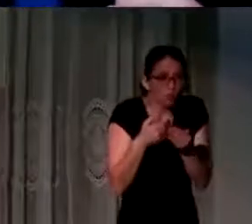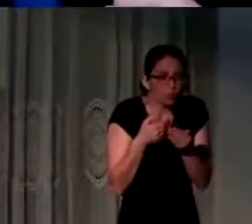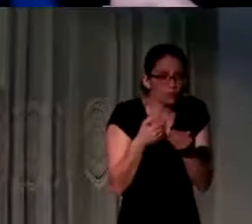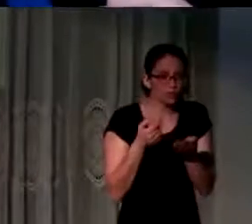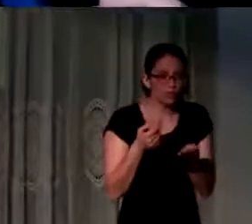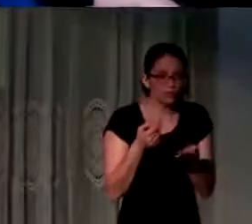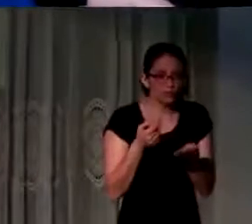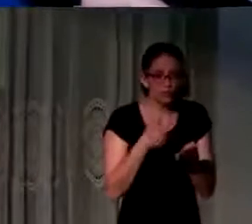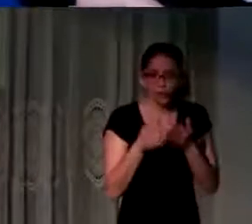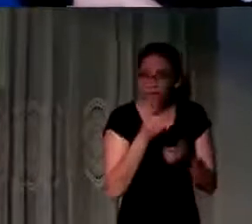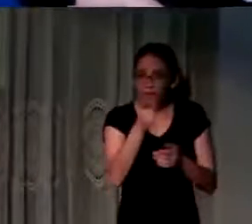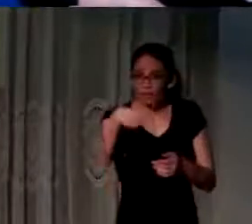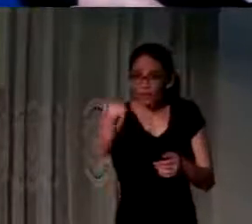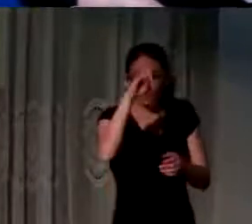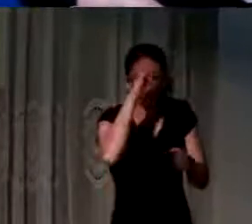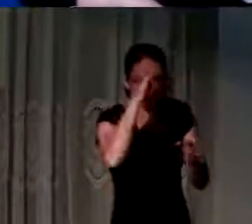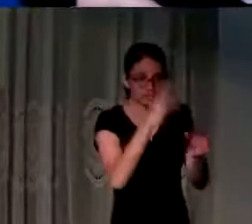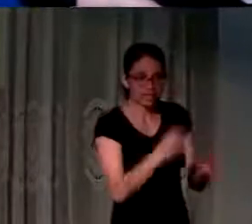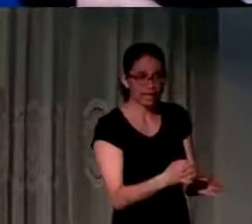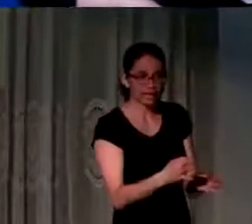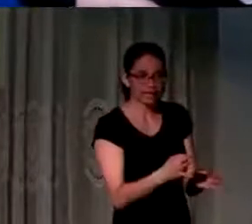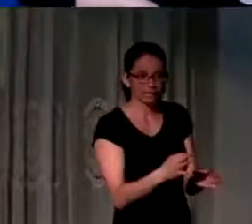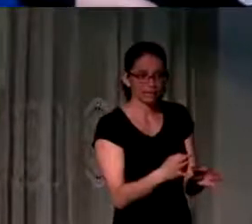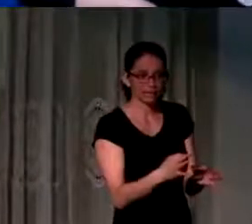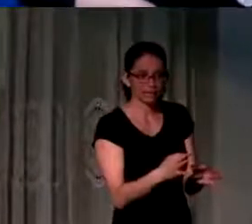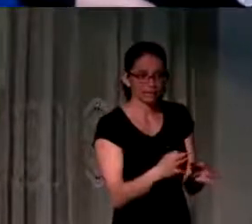this determines your future.